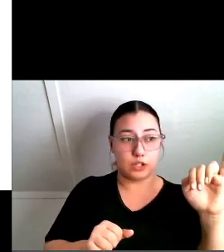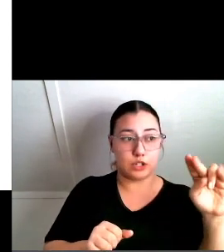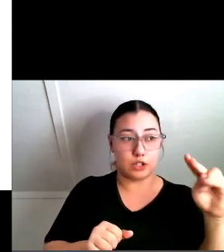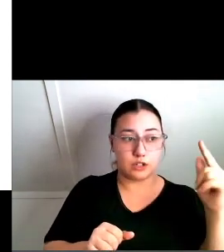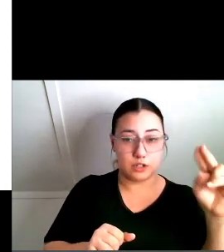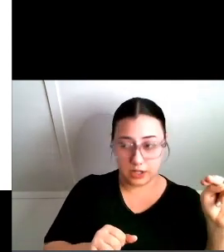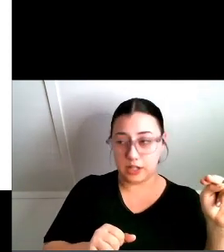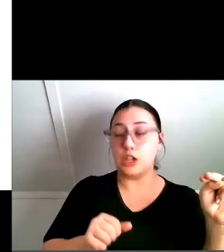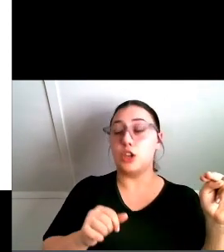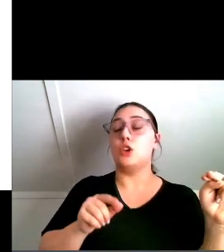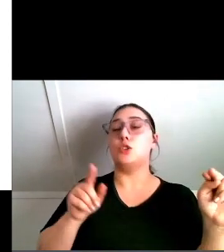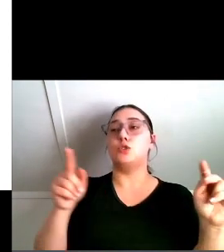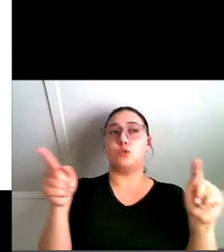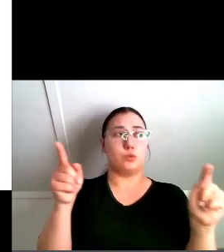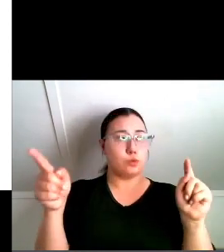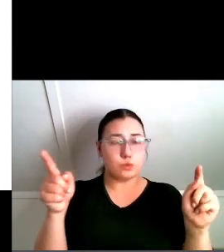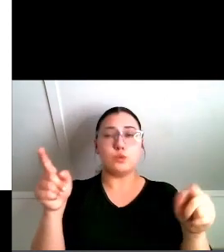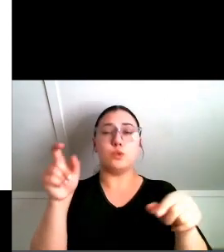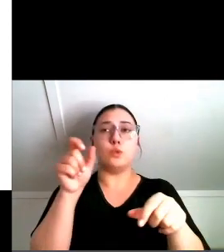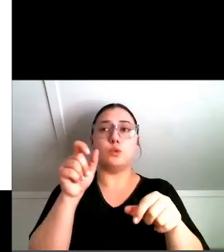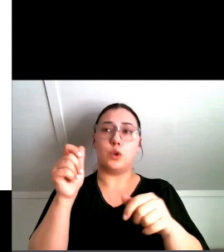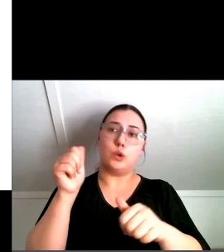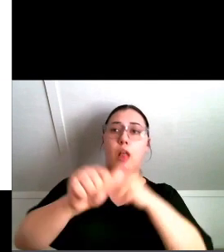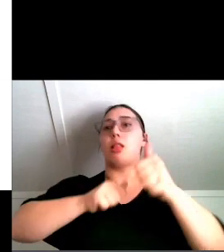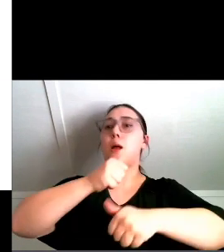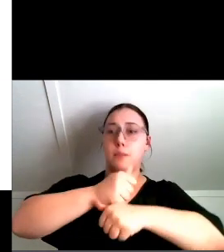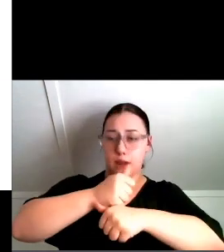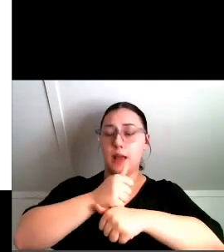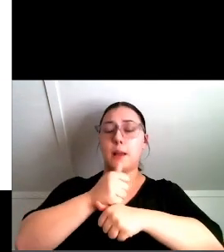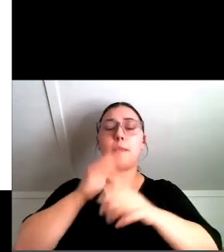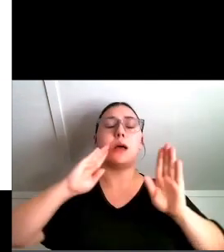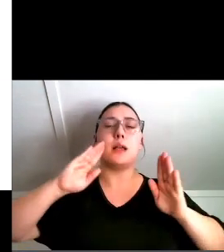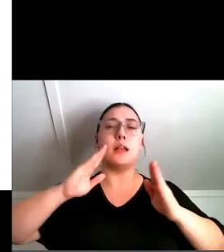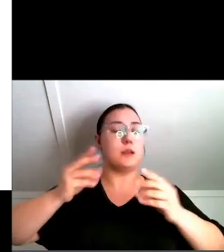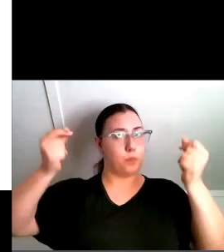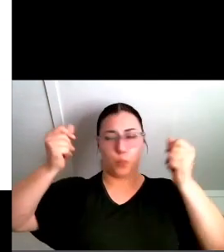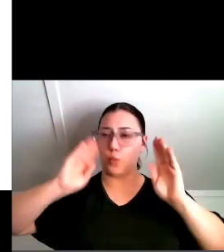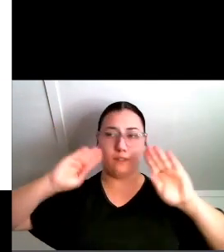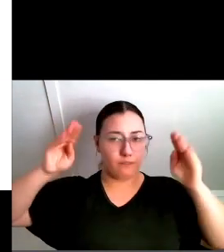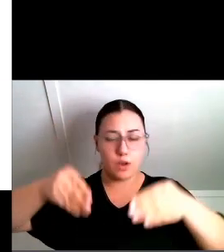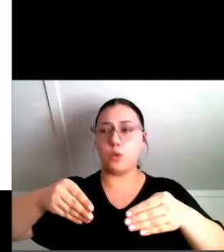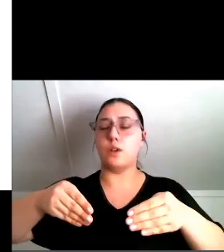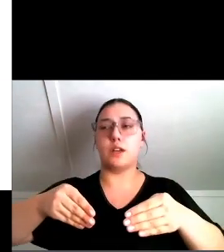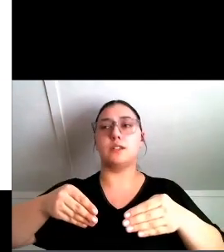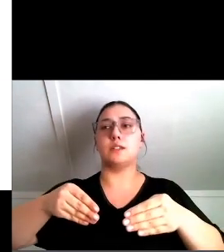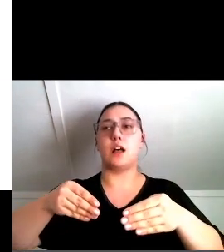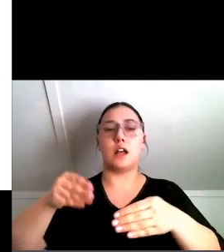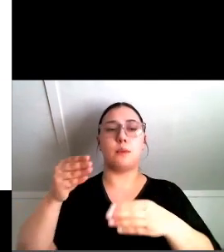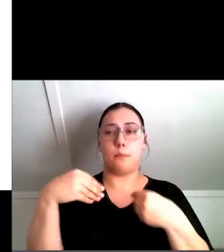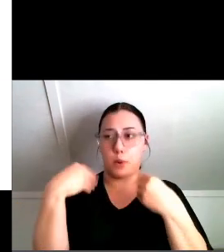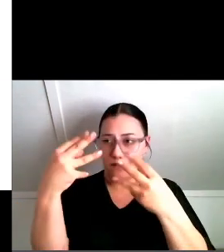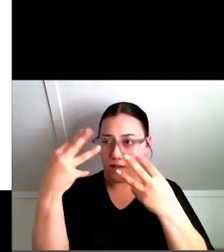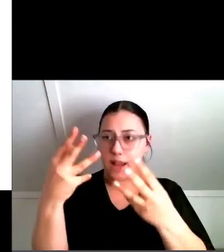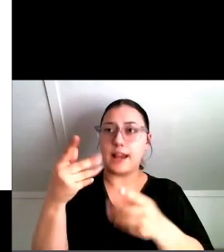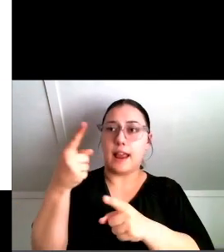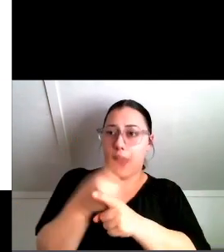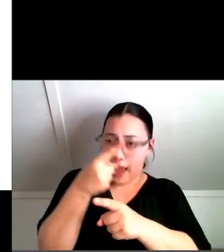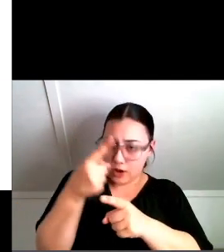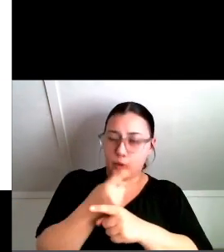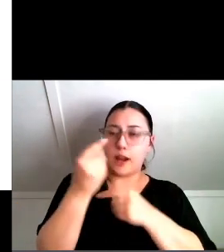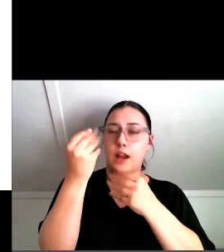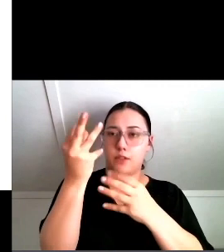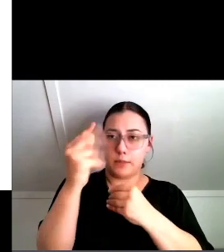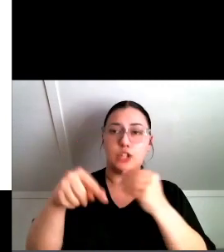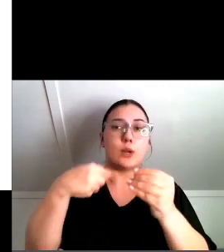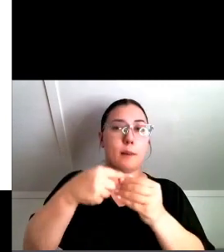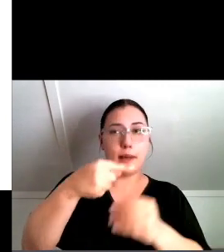very quickly becomes a work that is focused on trying to provide accurate information about black people at a